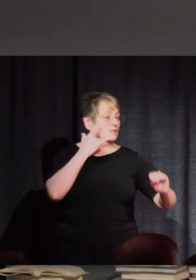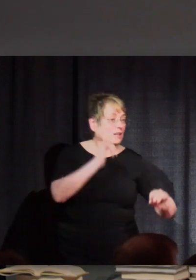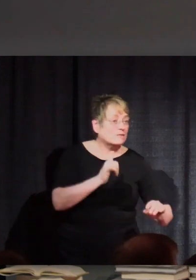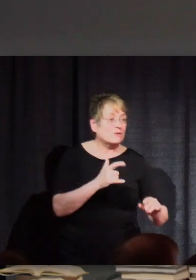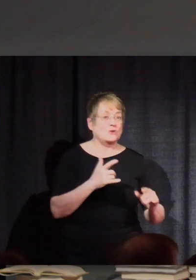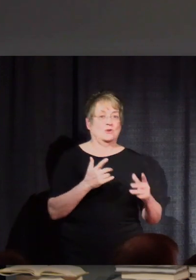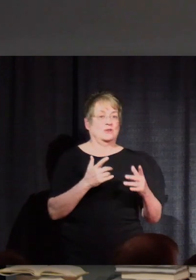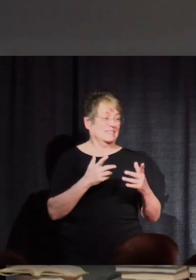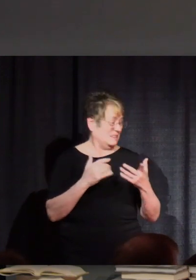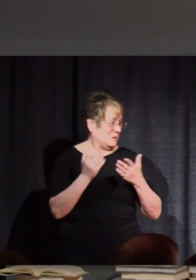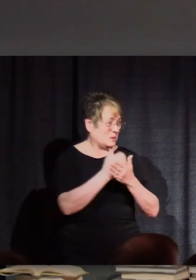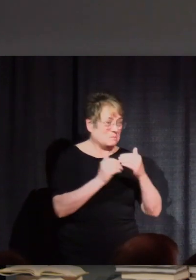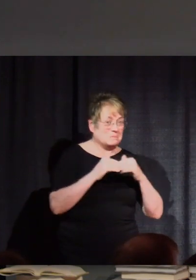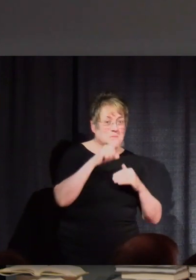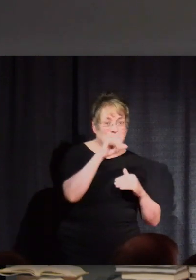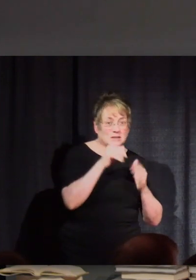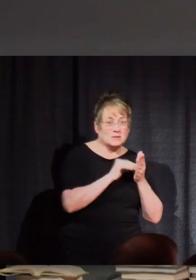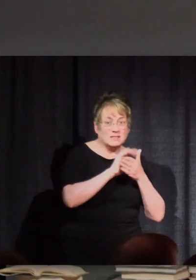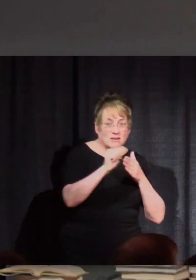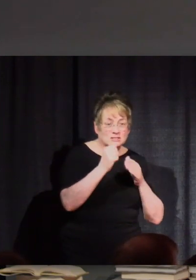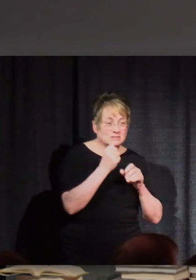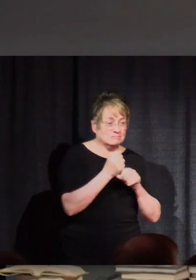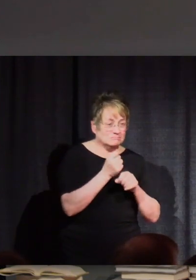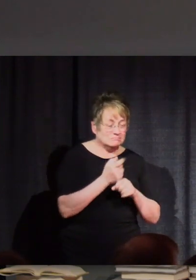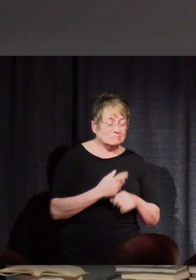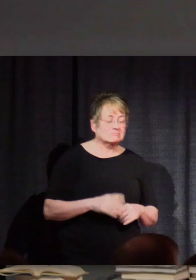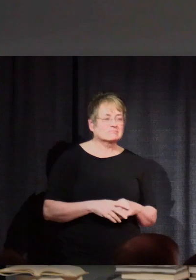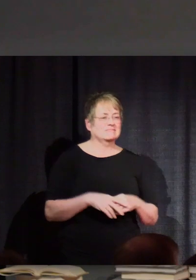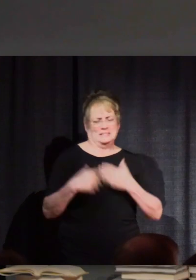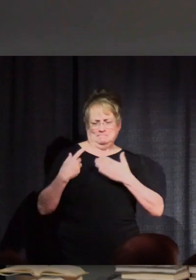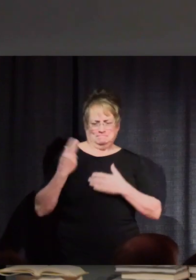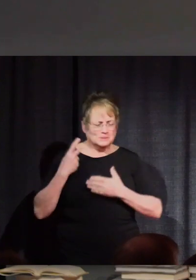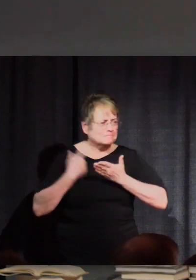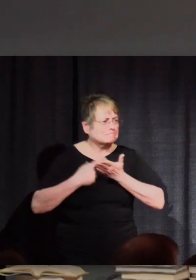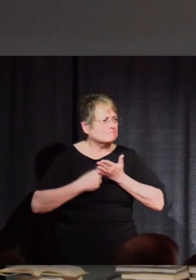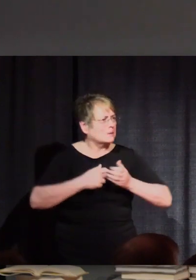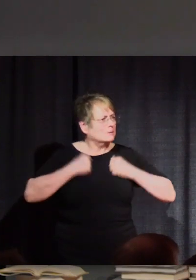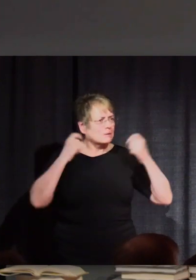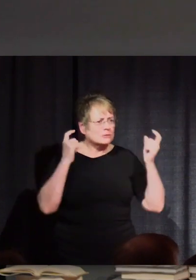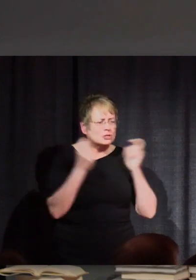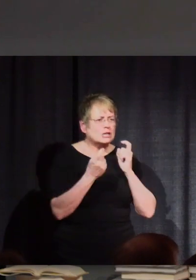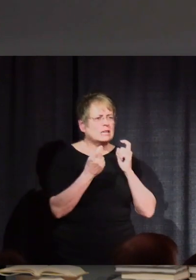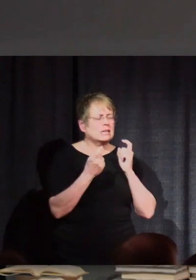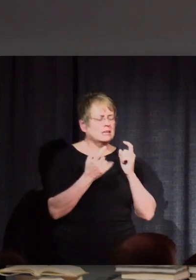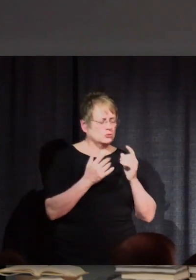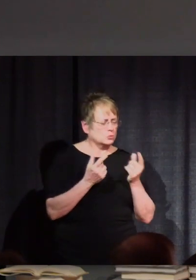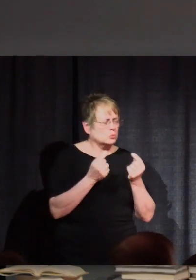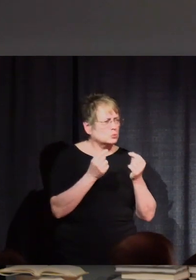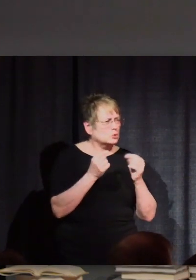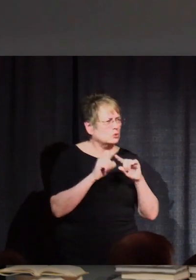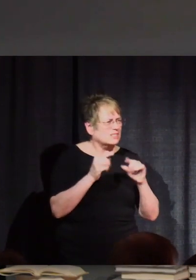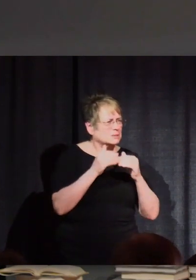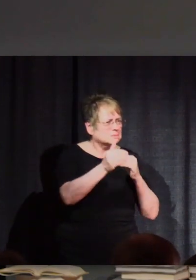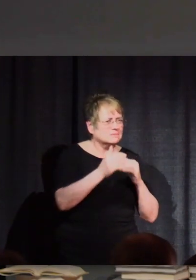was on my way to 6 figures. We talked about how our life would change, what we would do differently,